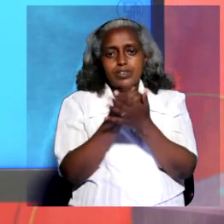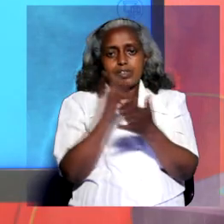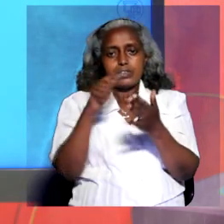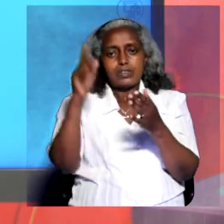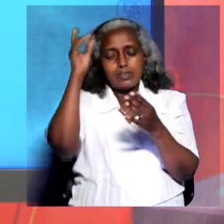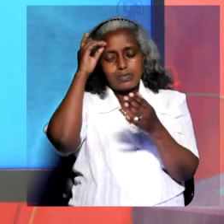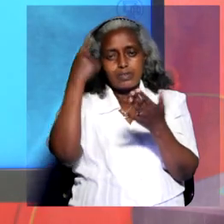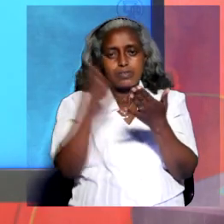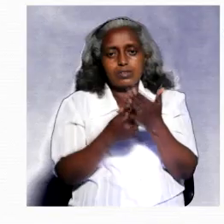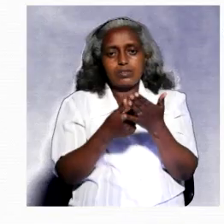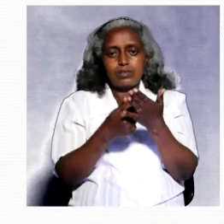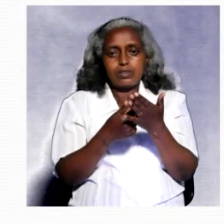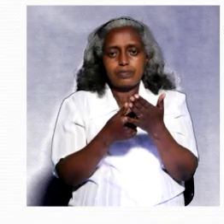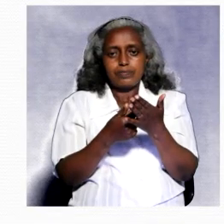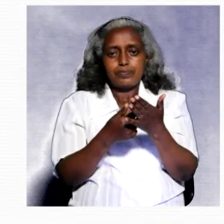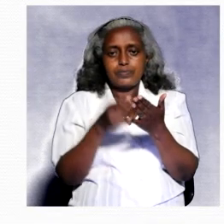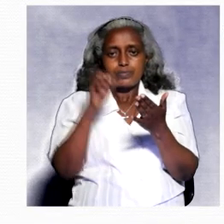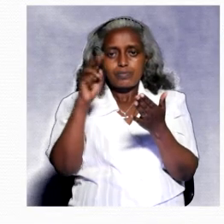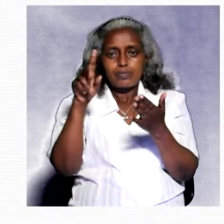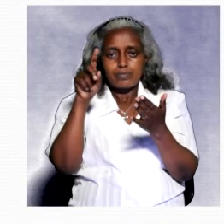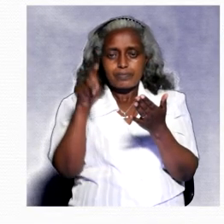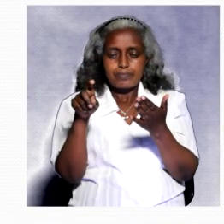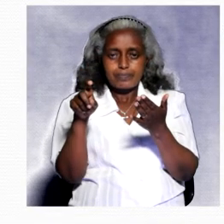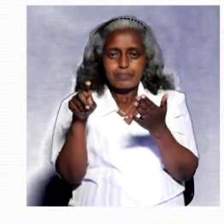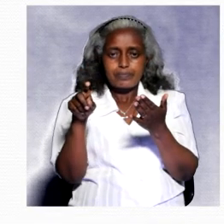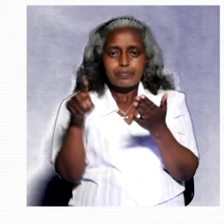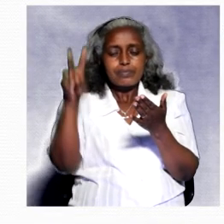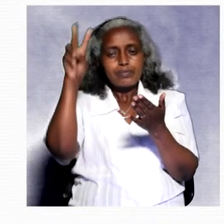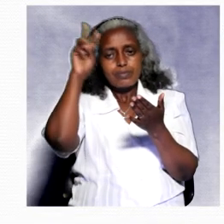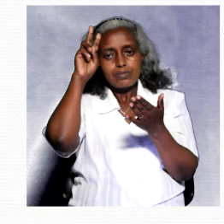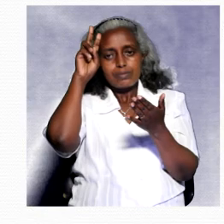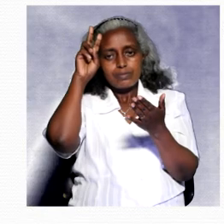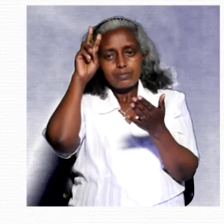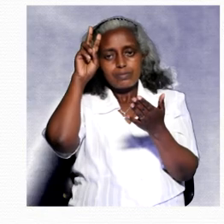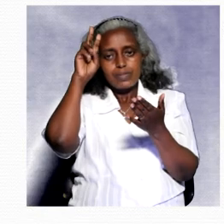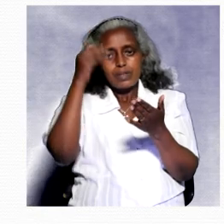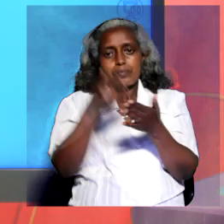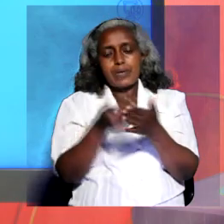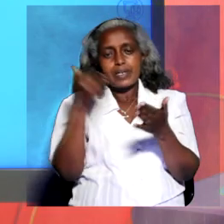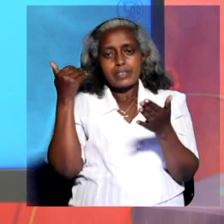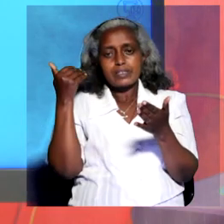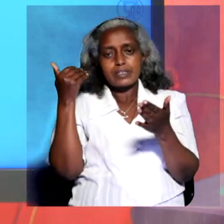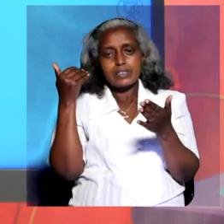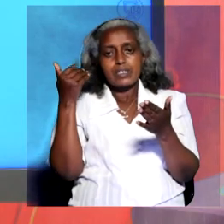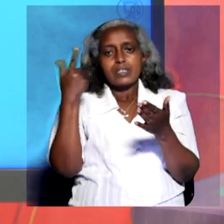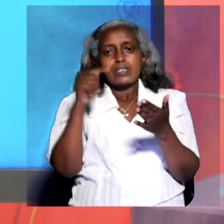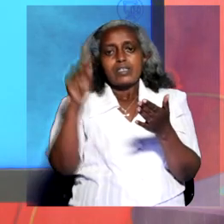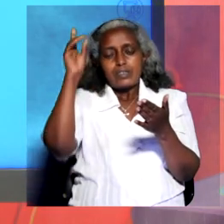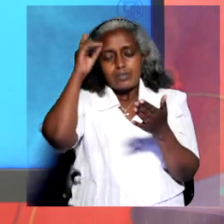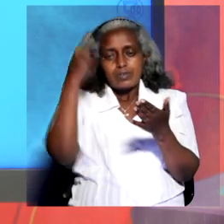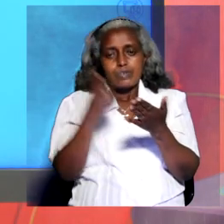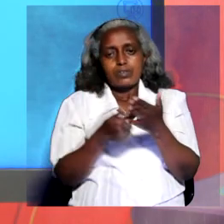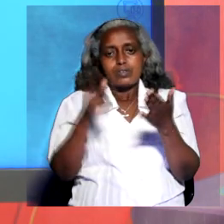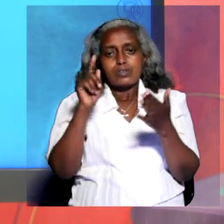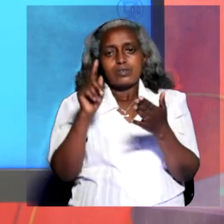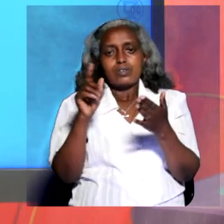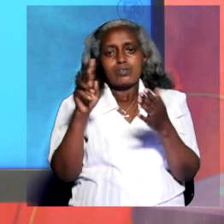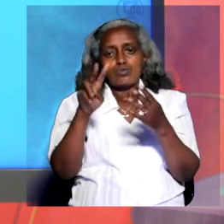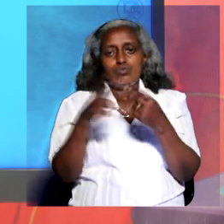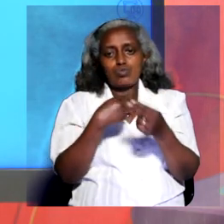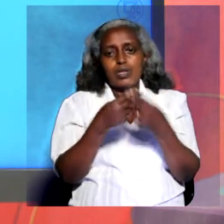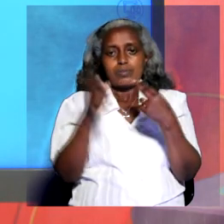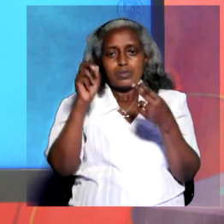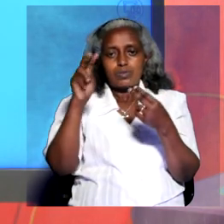derivative of this one. It will be this 12x squared minus the derivative of this one. It is 2